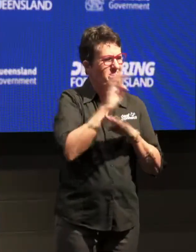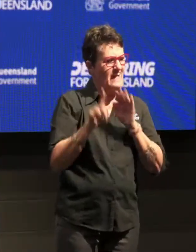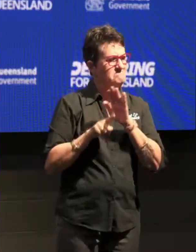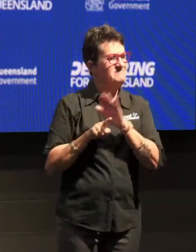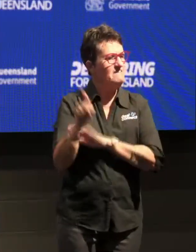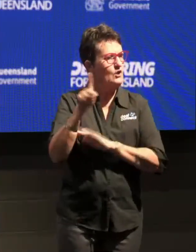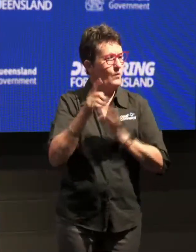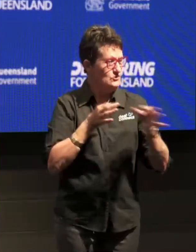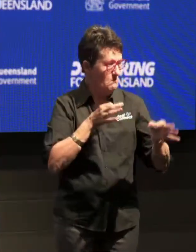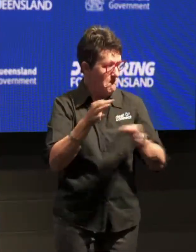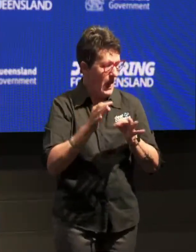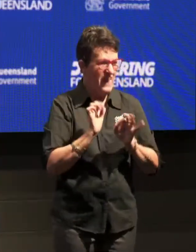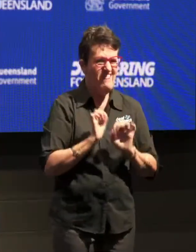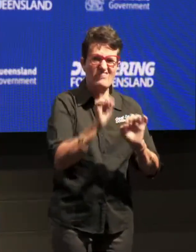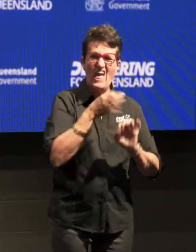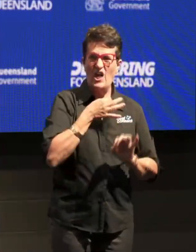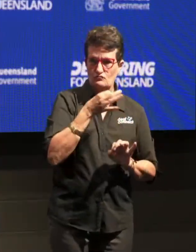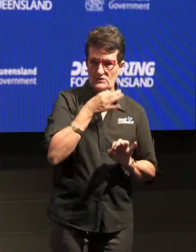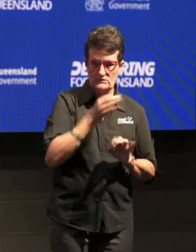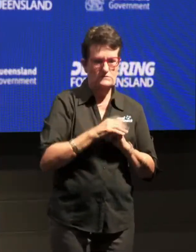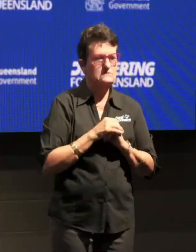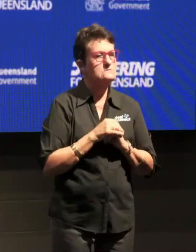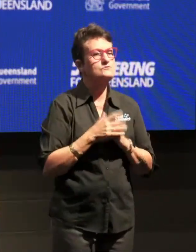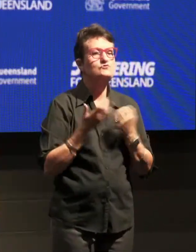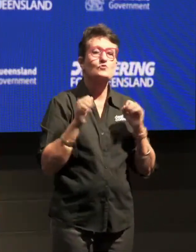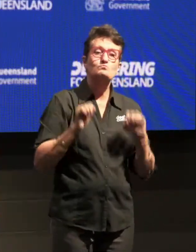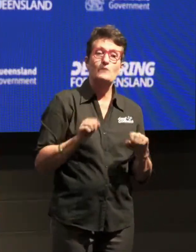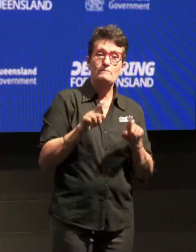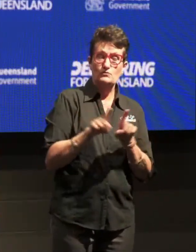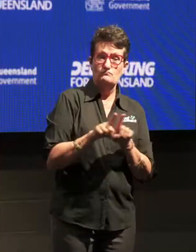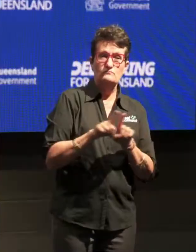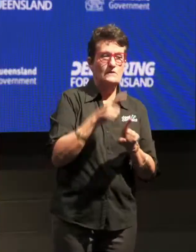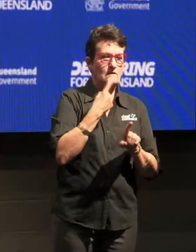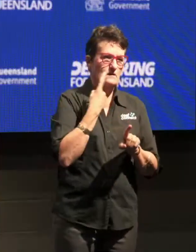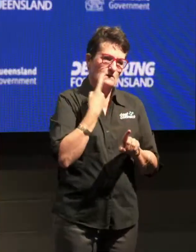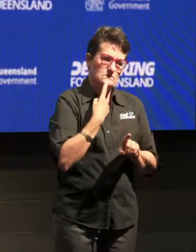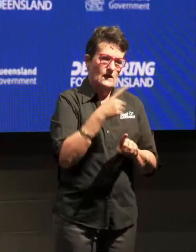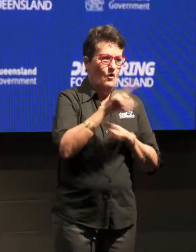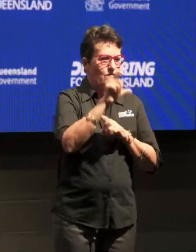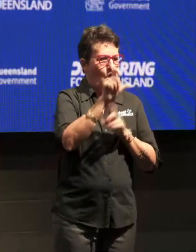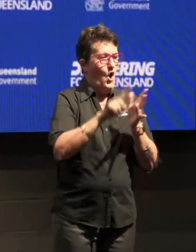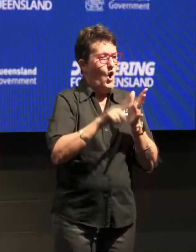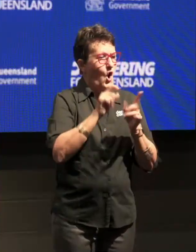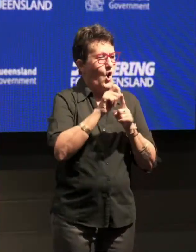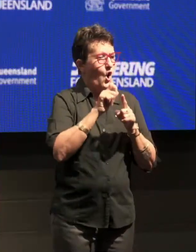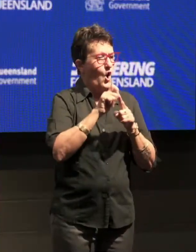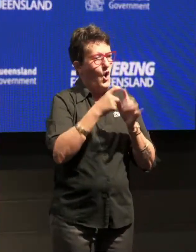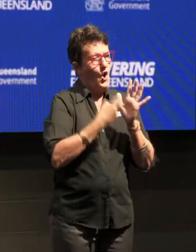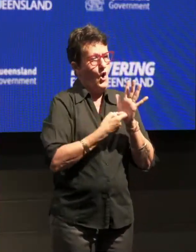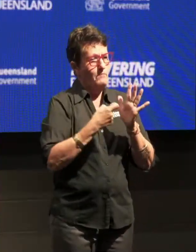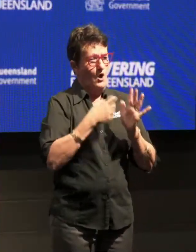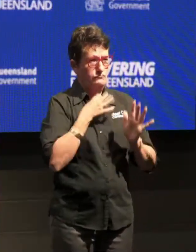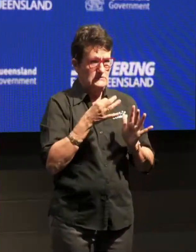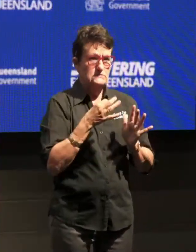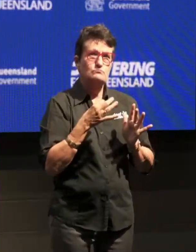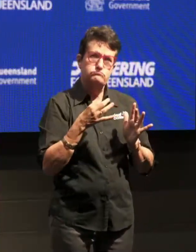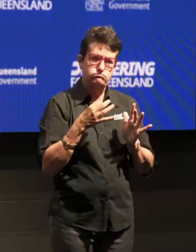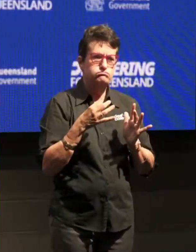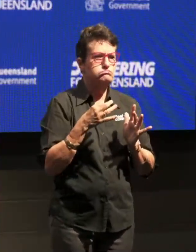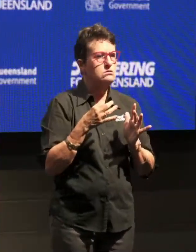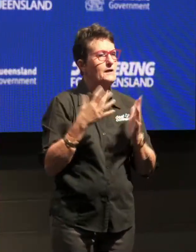risk for the area that they're in. As well as the Premier mentioned that copper theft which occurred and has placed residents at